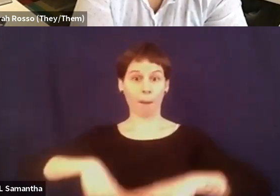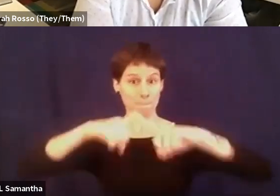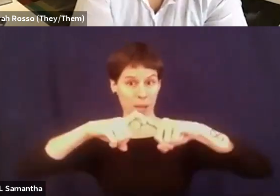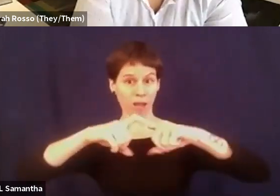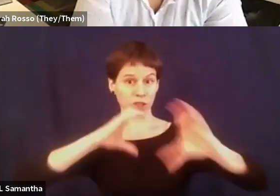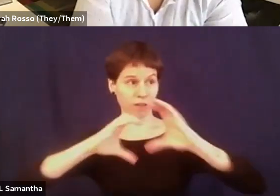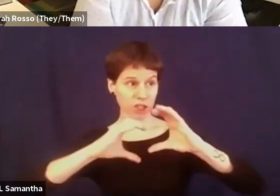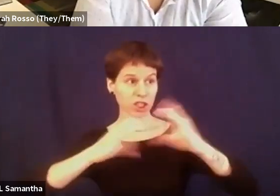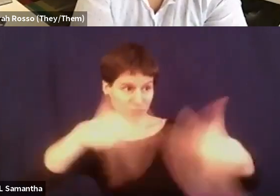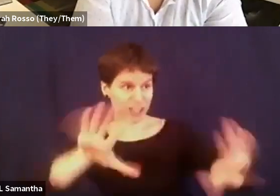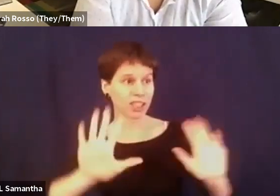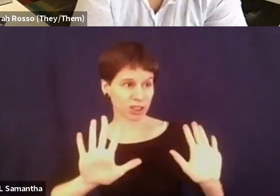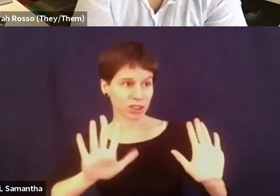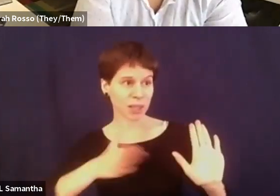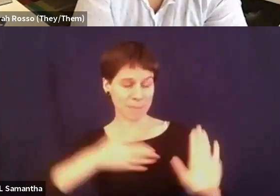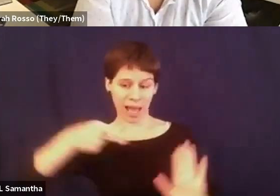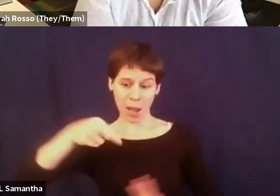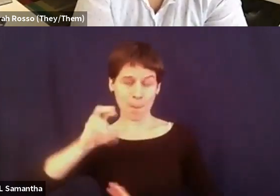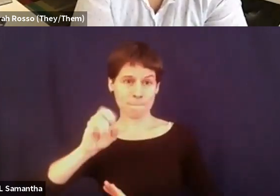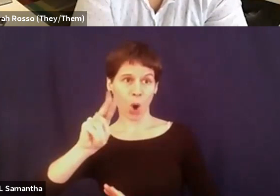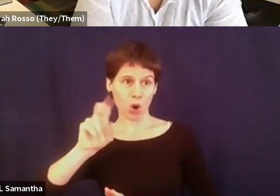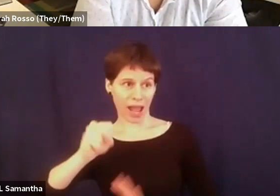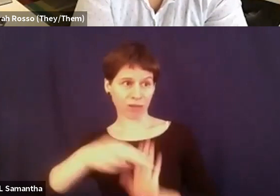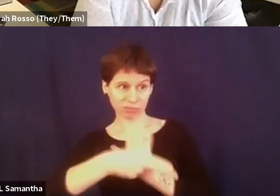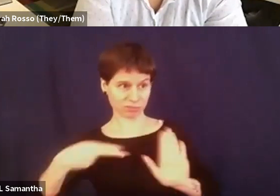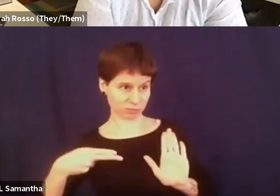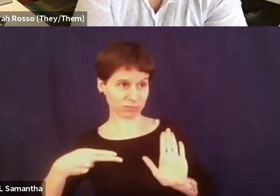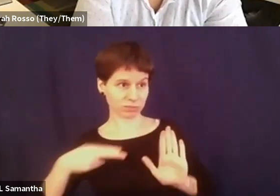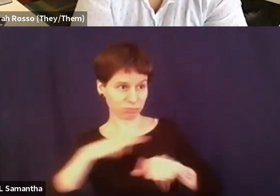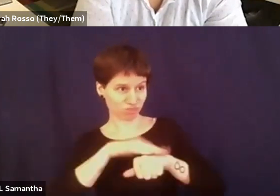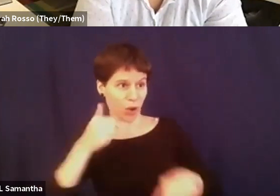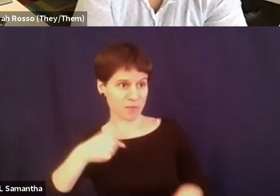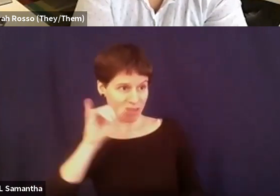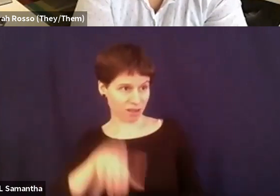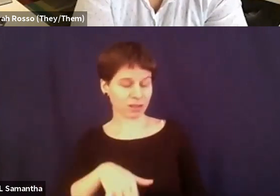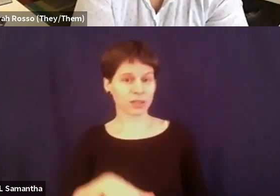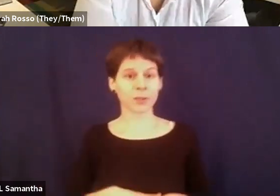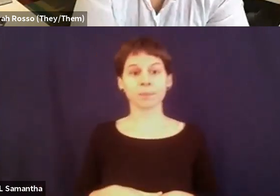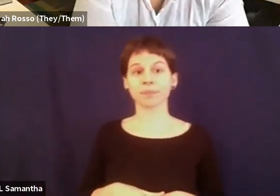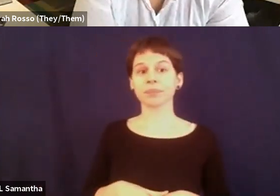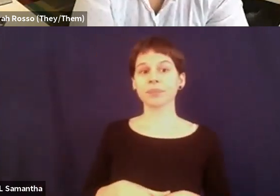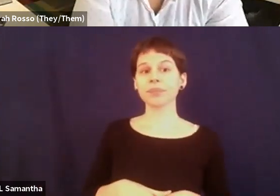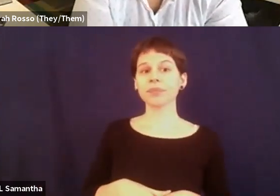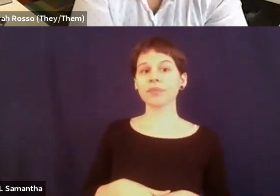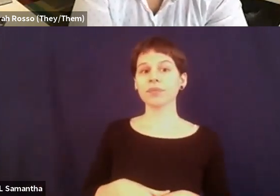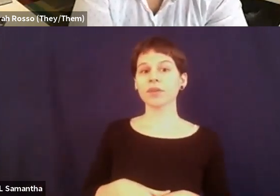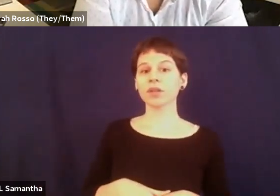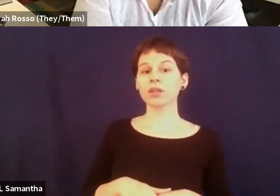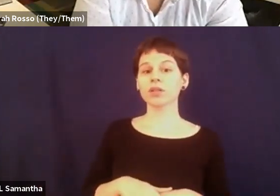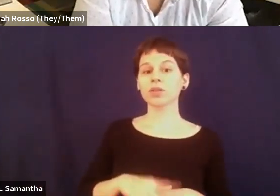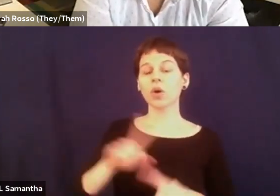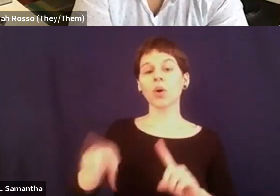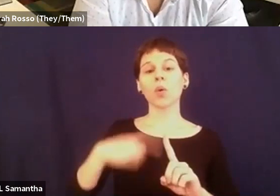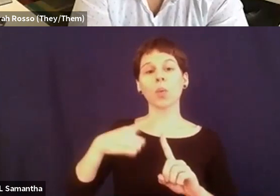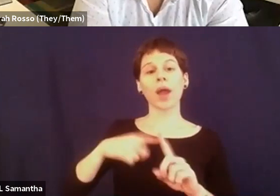nonsense. Yeah. And I'll just call it a term that Rashod used, which is misgendering. This is when you refer to